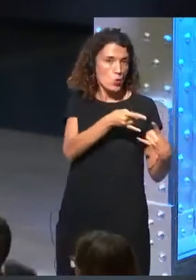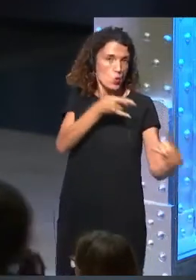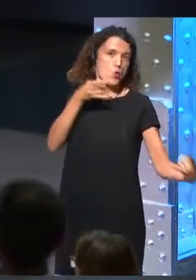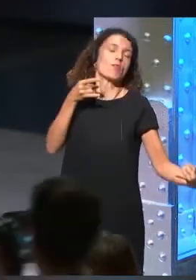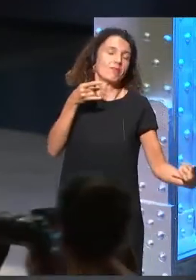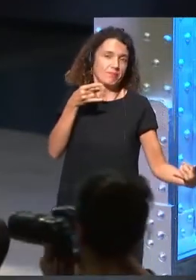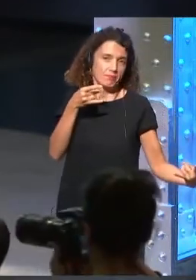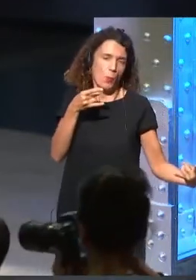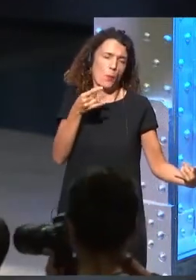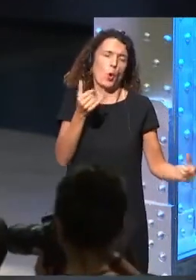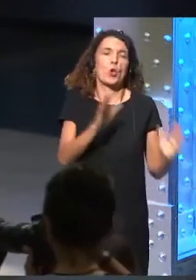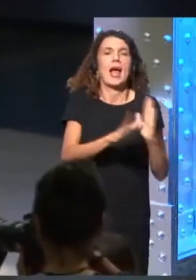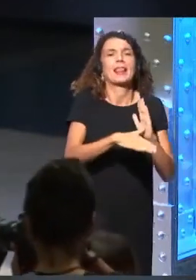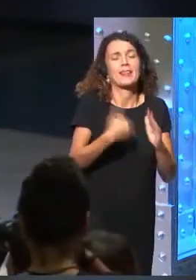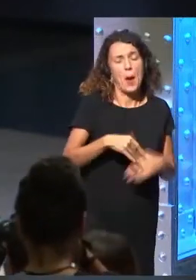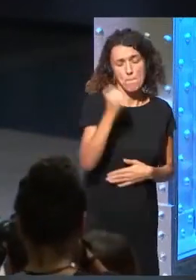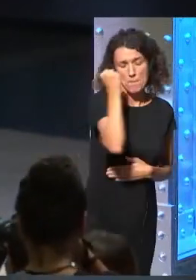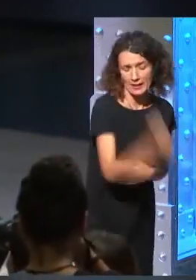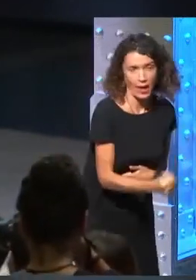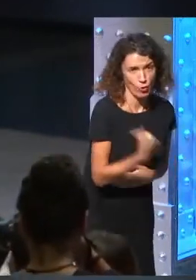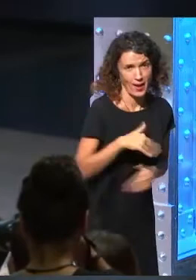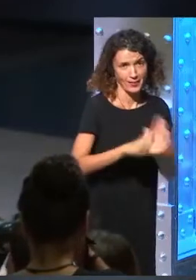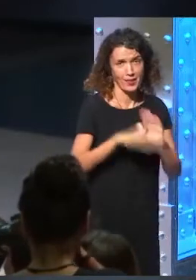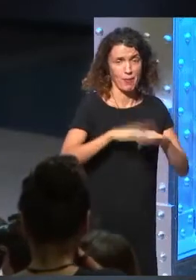too late, because she's dead. Right?